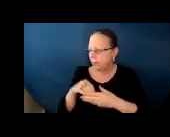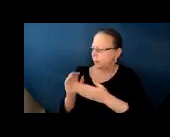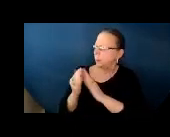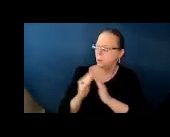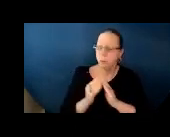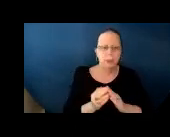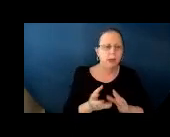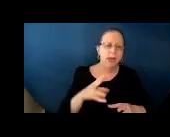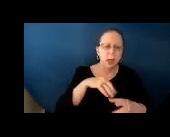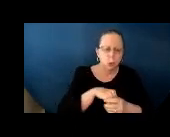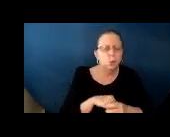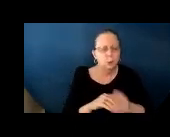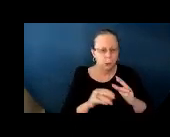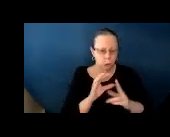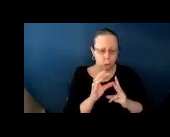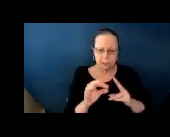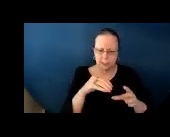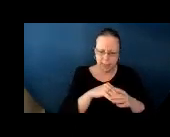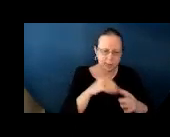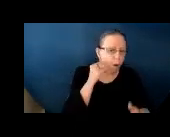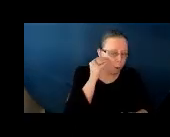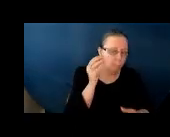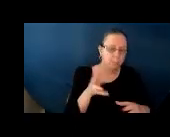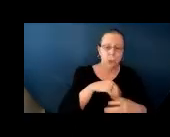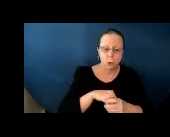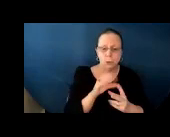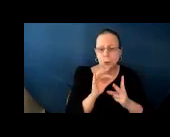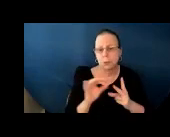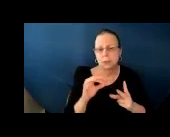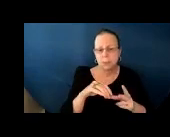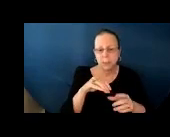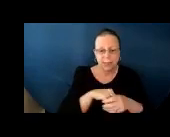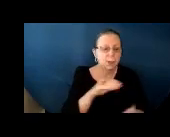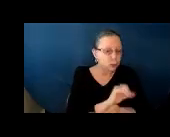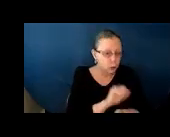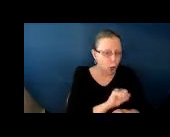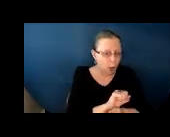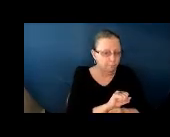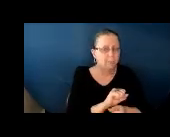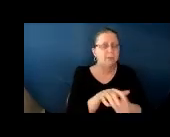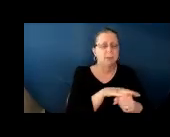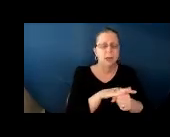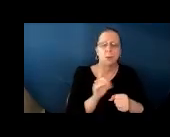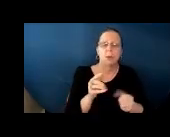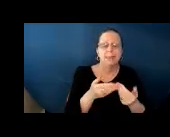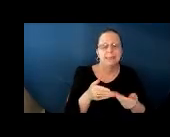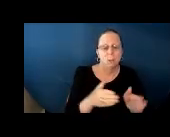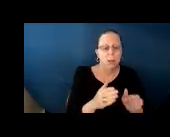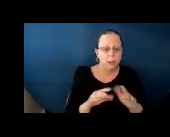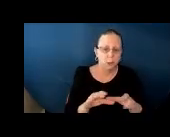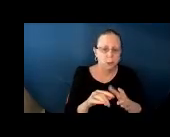at home, building in choices in the classroom, building in choices on the job site. So one real easy way to do this, to get